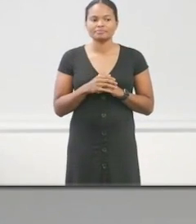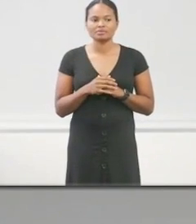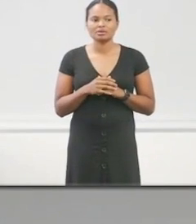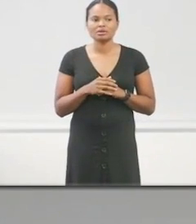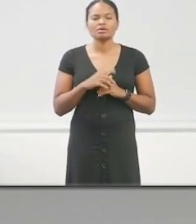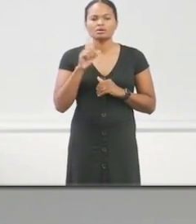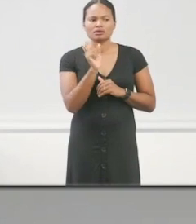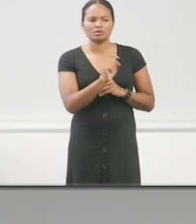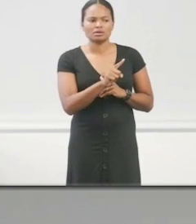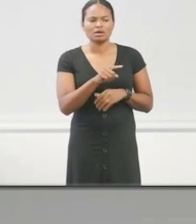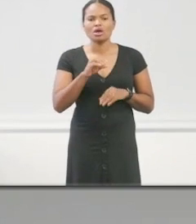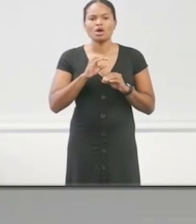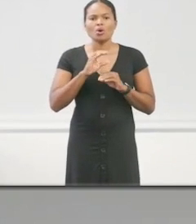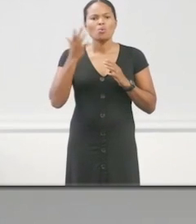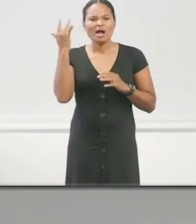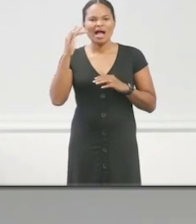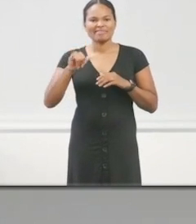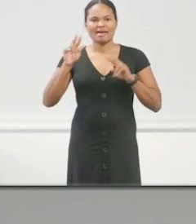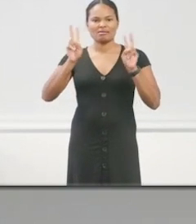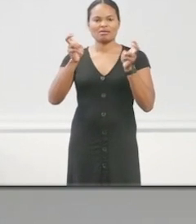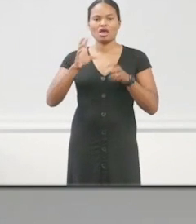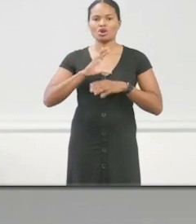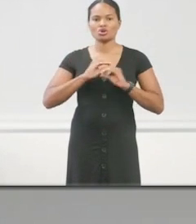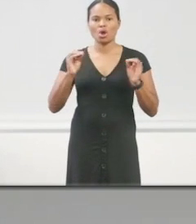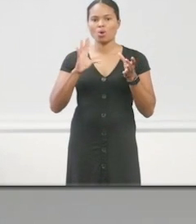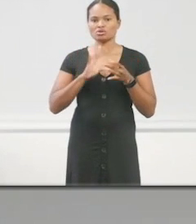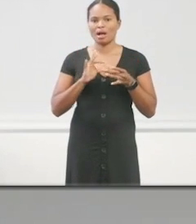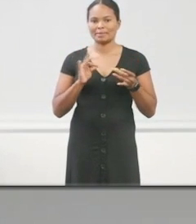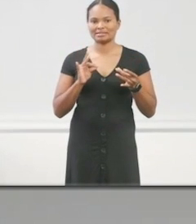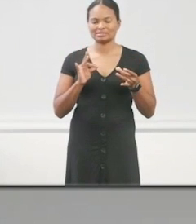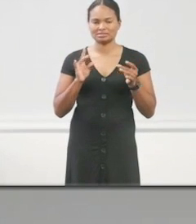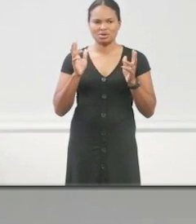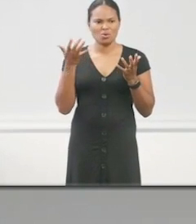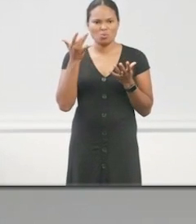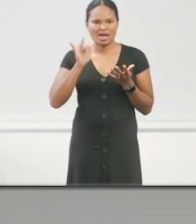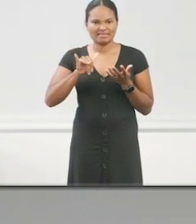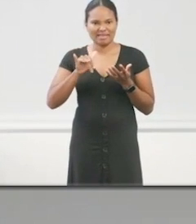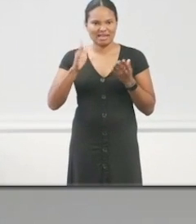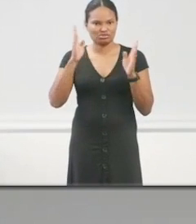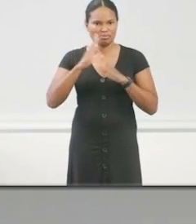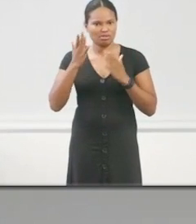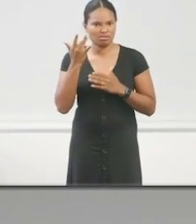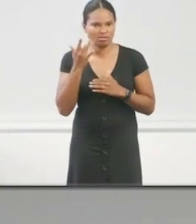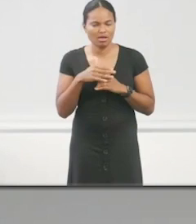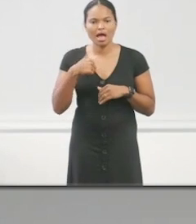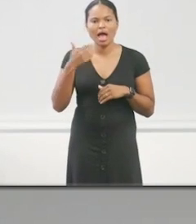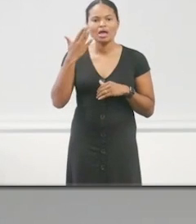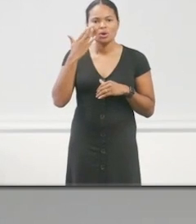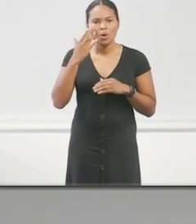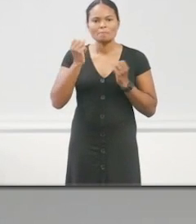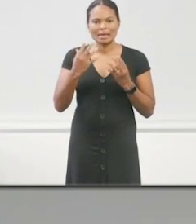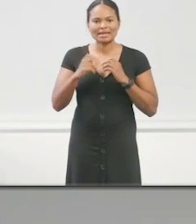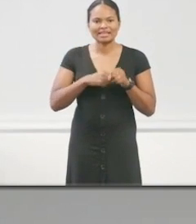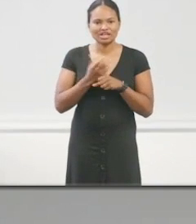the poison pill, or it's going to get you in some kind of trouble? I remember years ago, one of my clients, an assisted living facility in